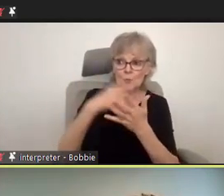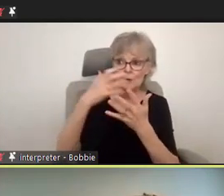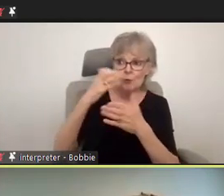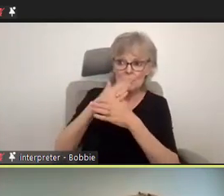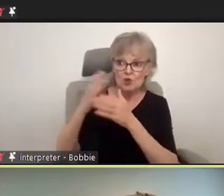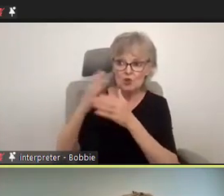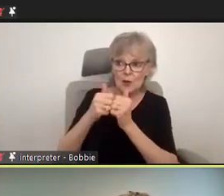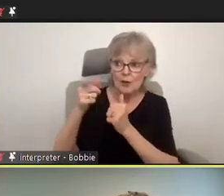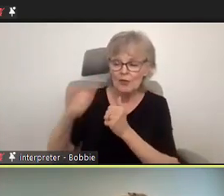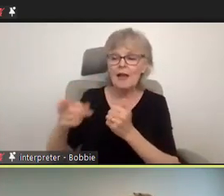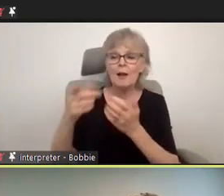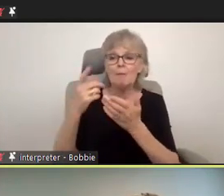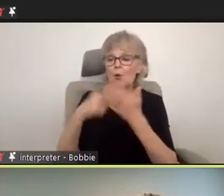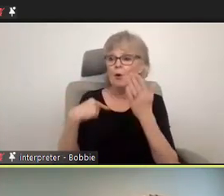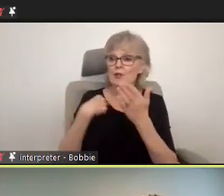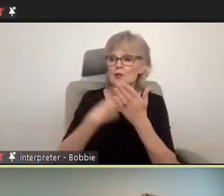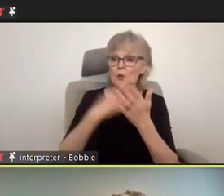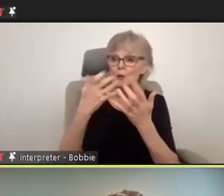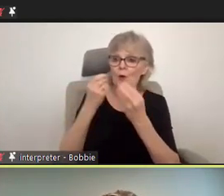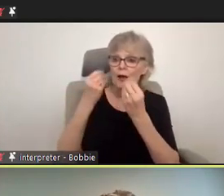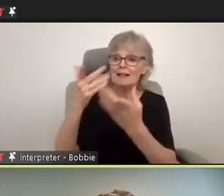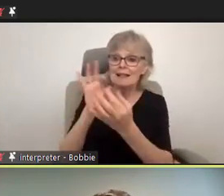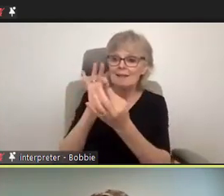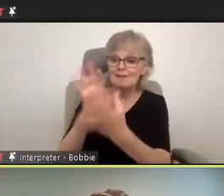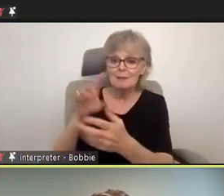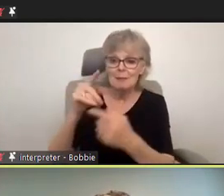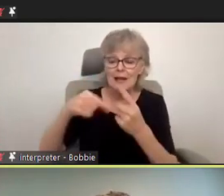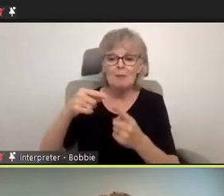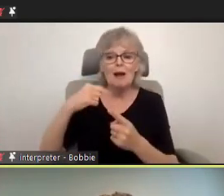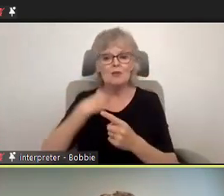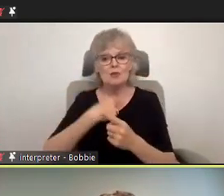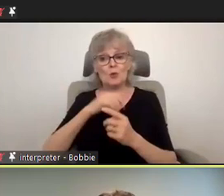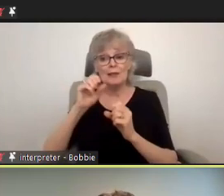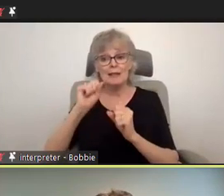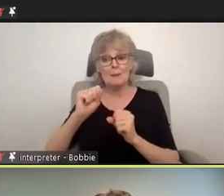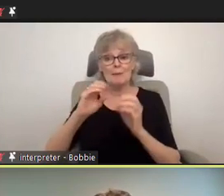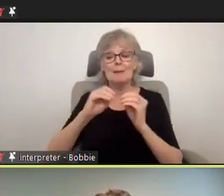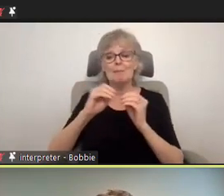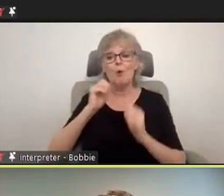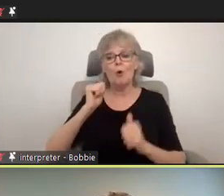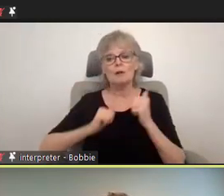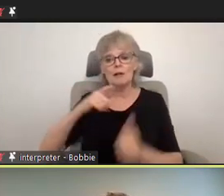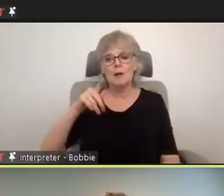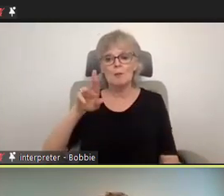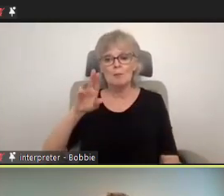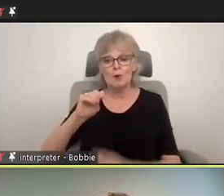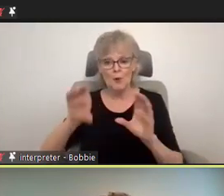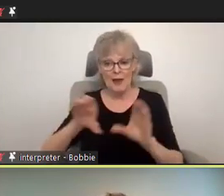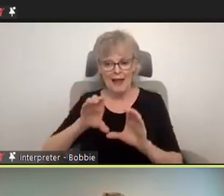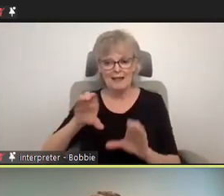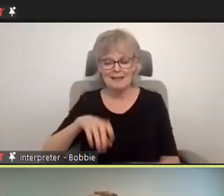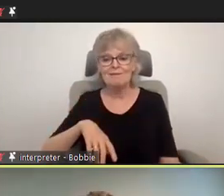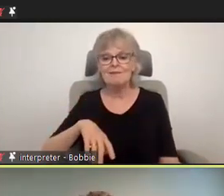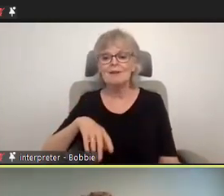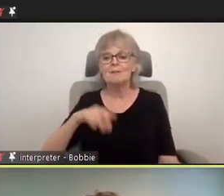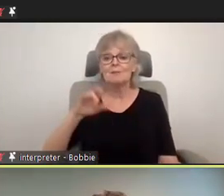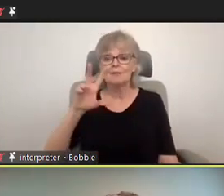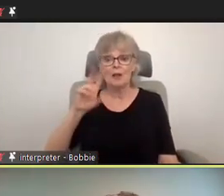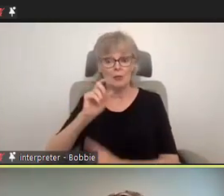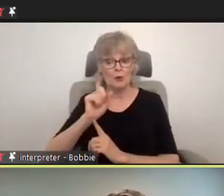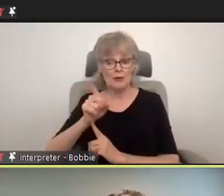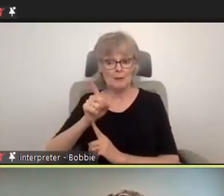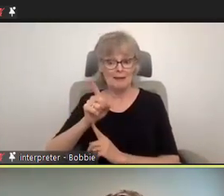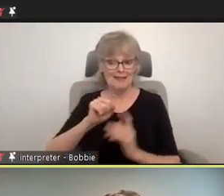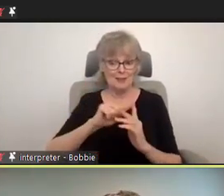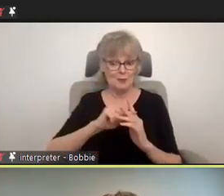do we need to give feedback on so that we can be more proactive about some of these issues and not as reactive? Those meetings have been expanded from 30 minutes to an hour